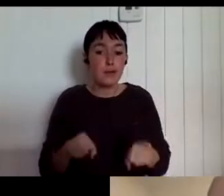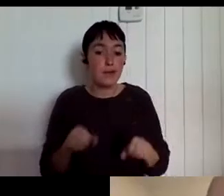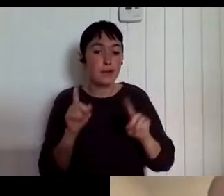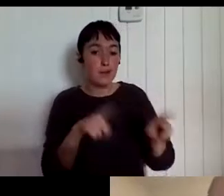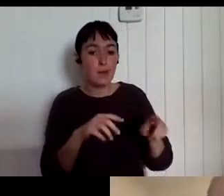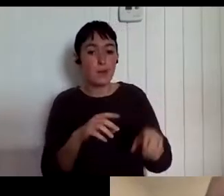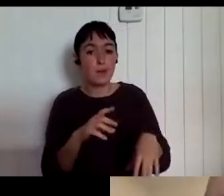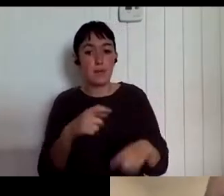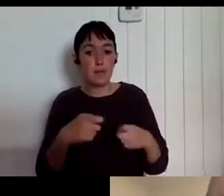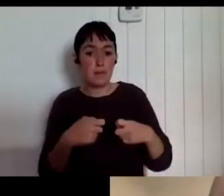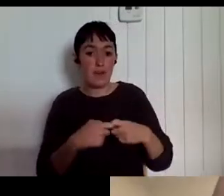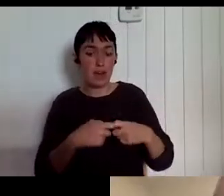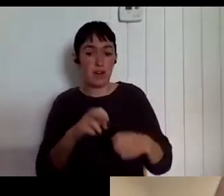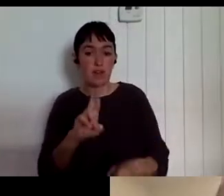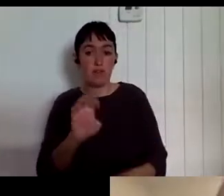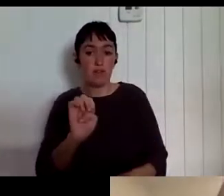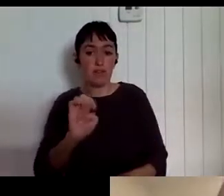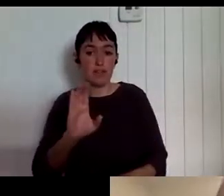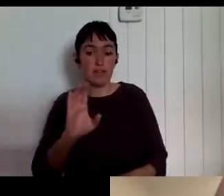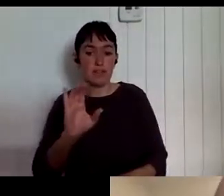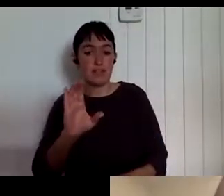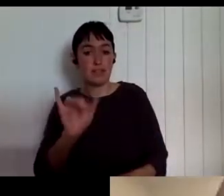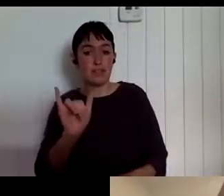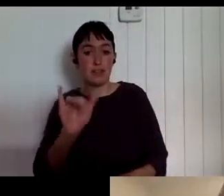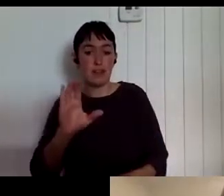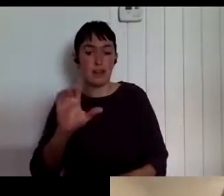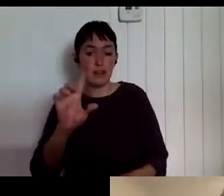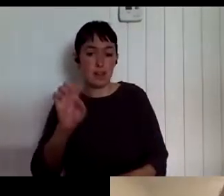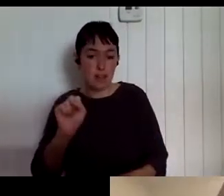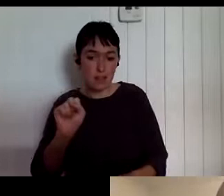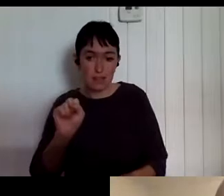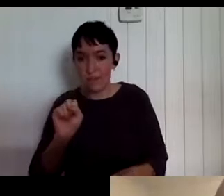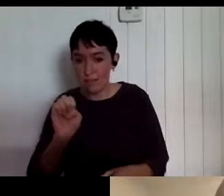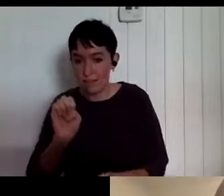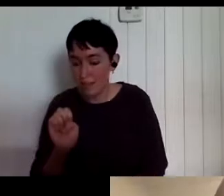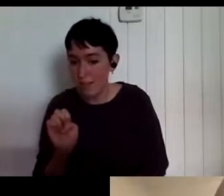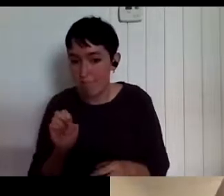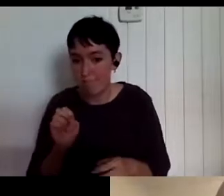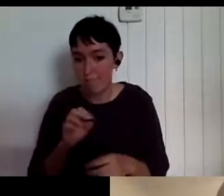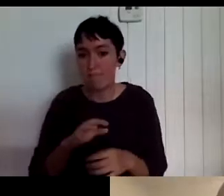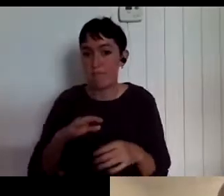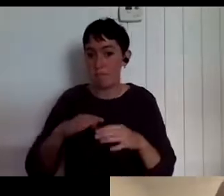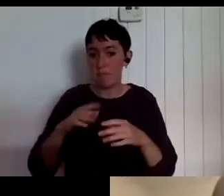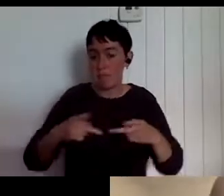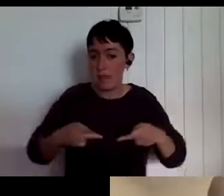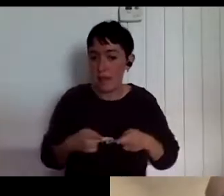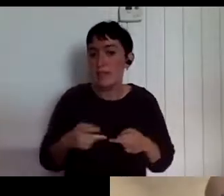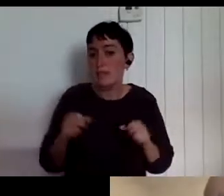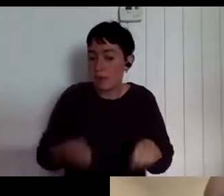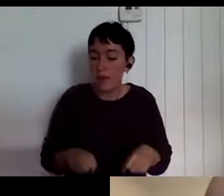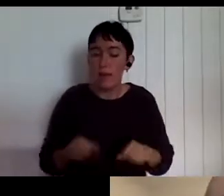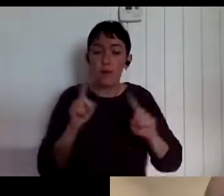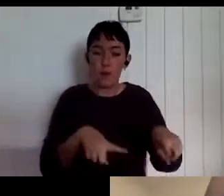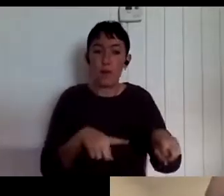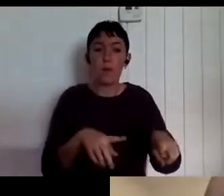I'm not sure how it is in British Columbia, but I know, you know, in the US, there are areas that you can, you know, there's sites that you can go